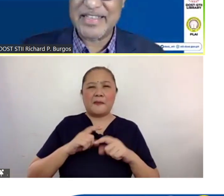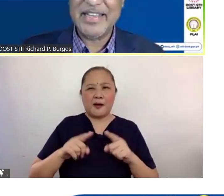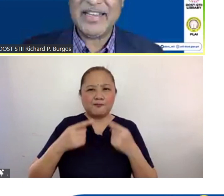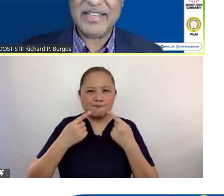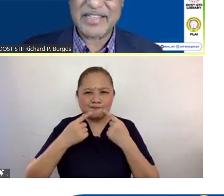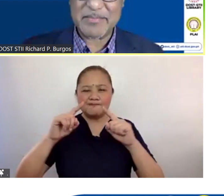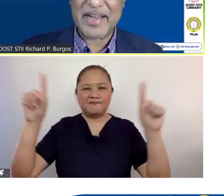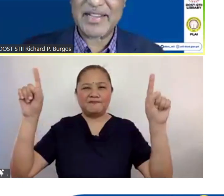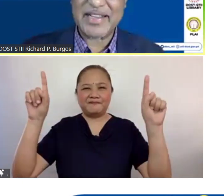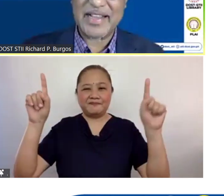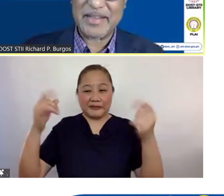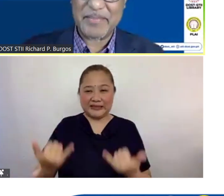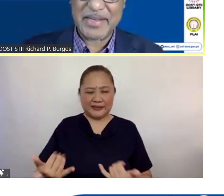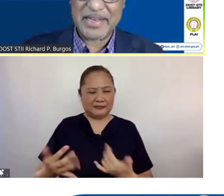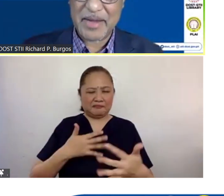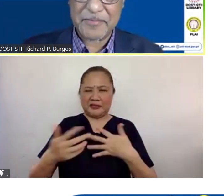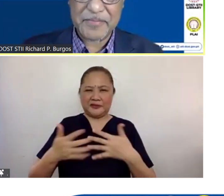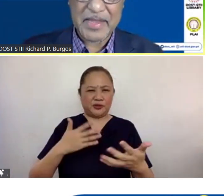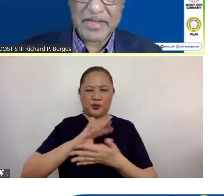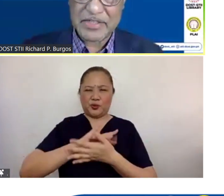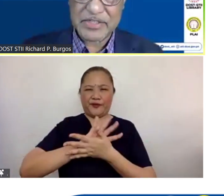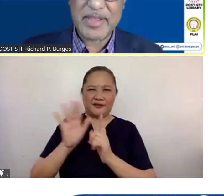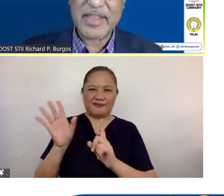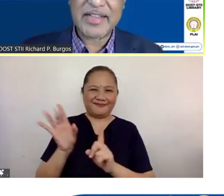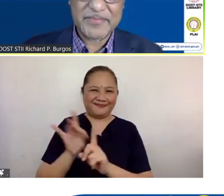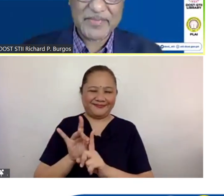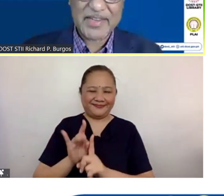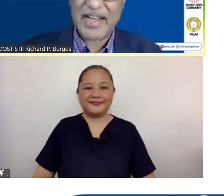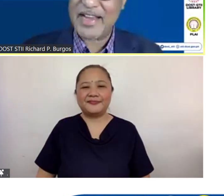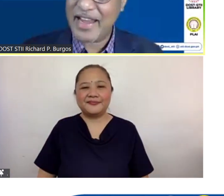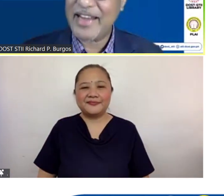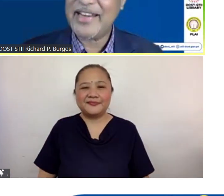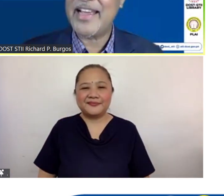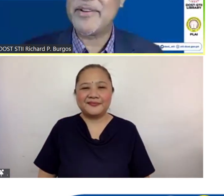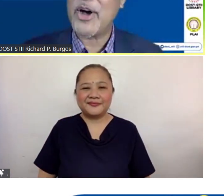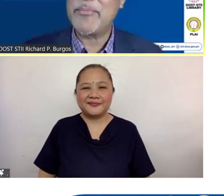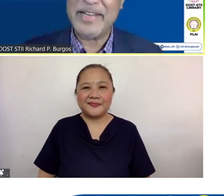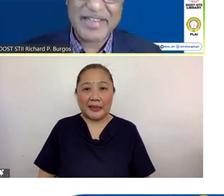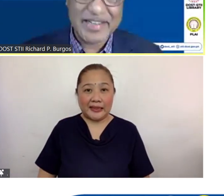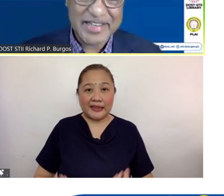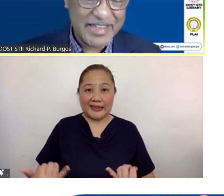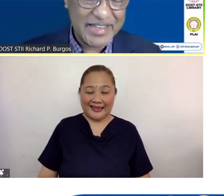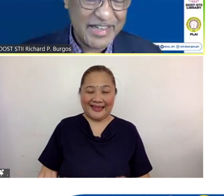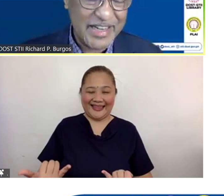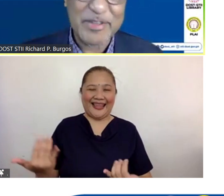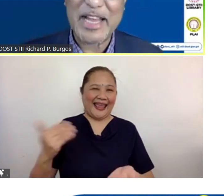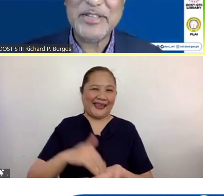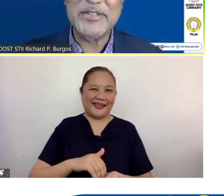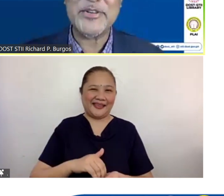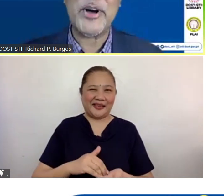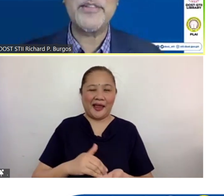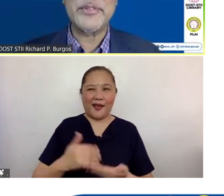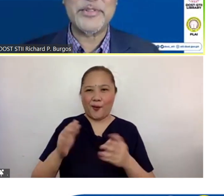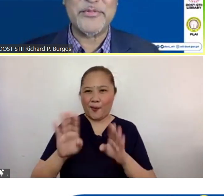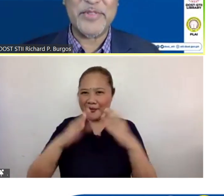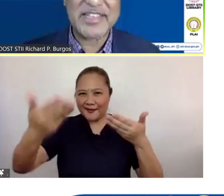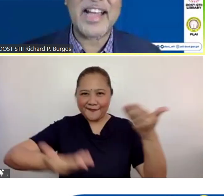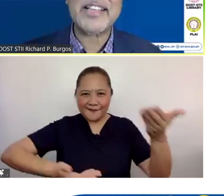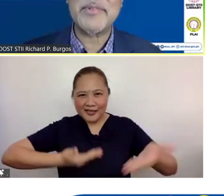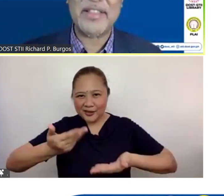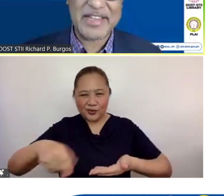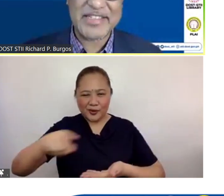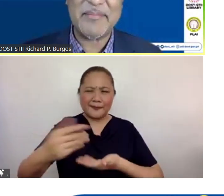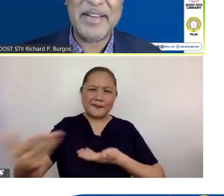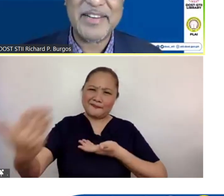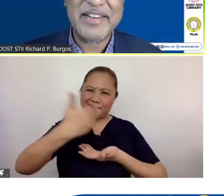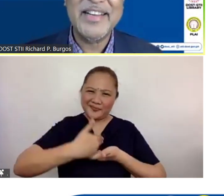succeed despite the pandemic. So with that, again, I have an open invitation to all of you to visit us